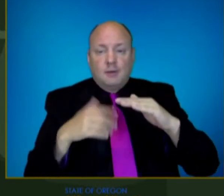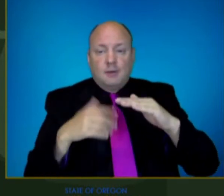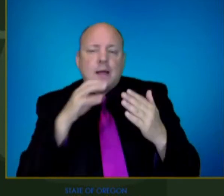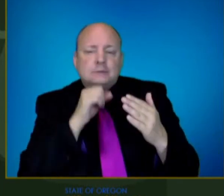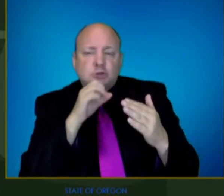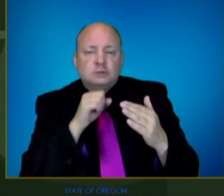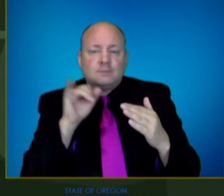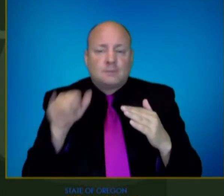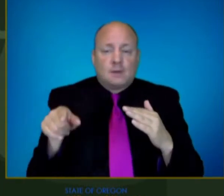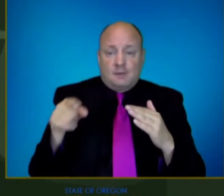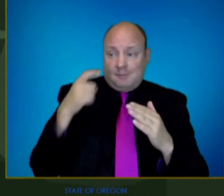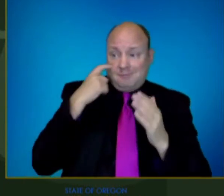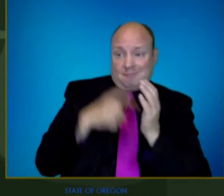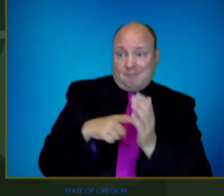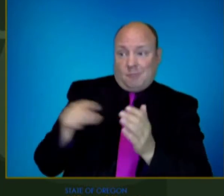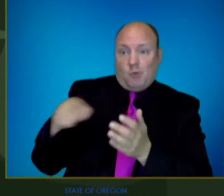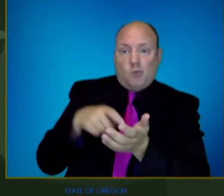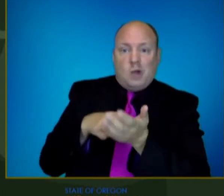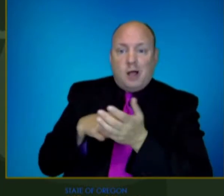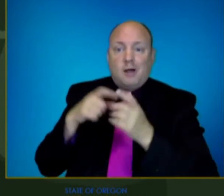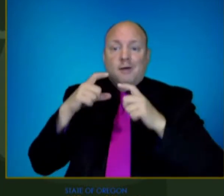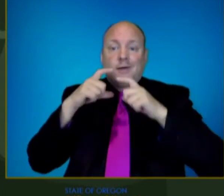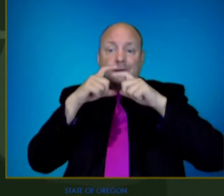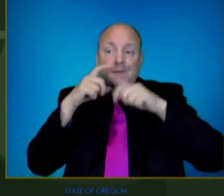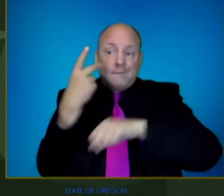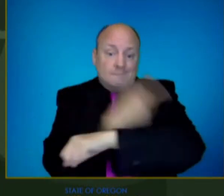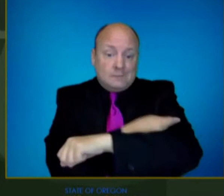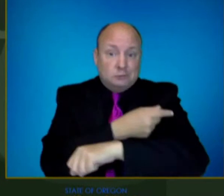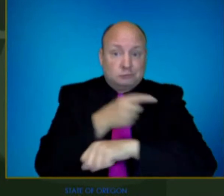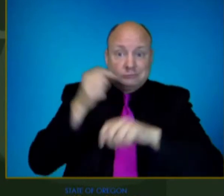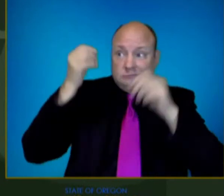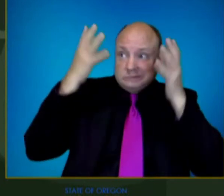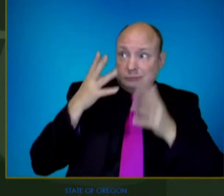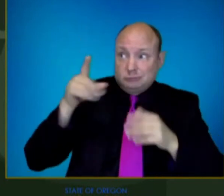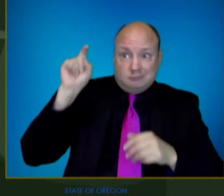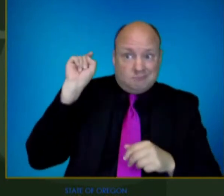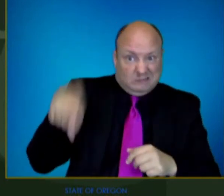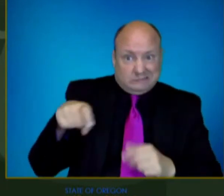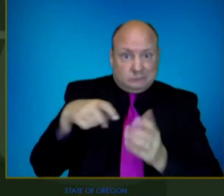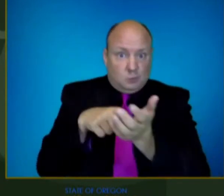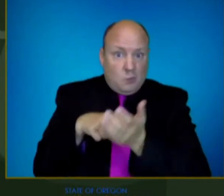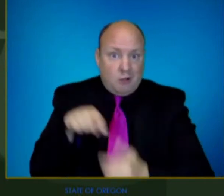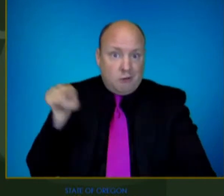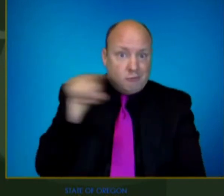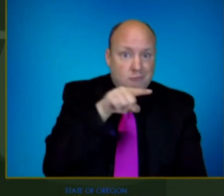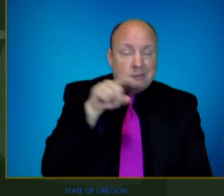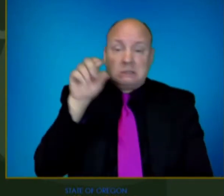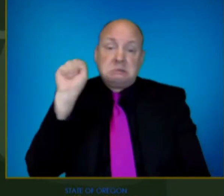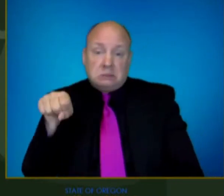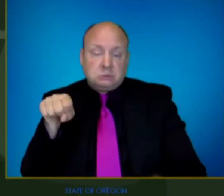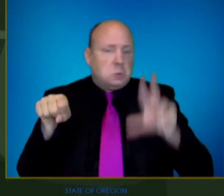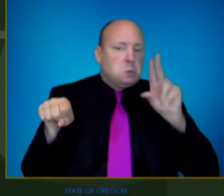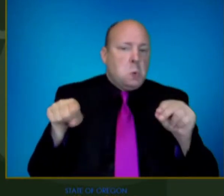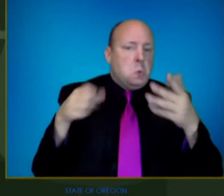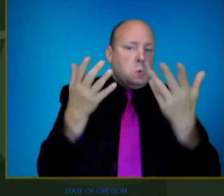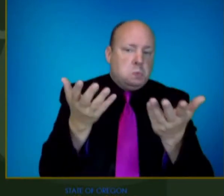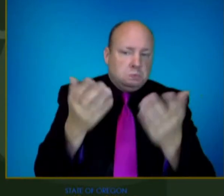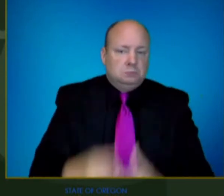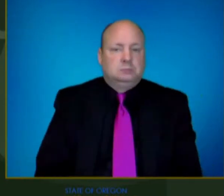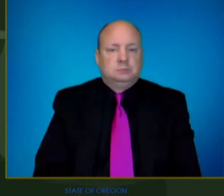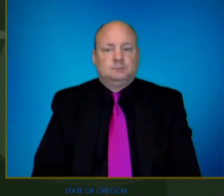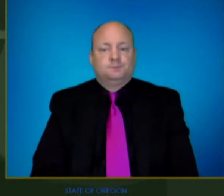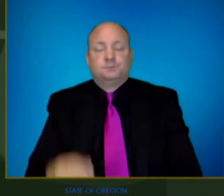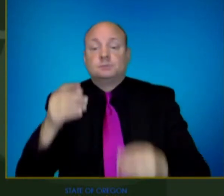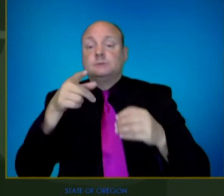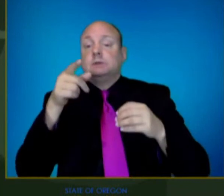and why or why not? So at this point in time, we are moving forward with a requirement that state public employees